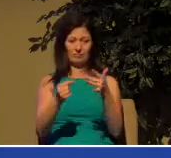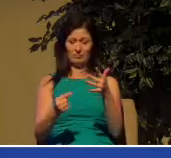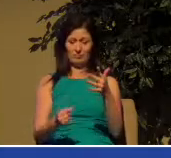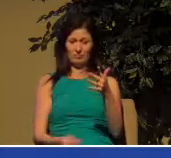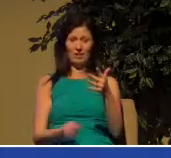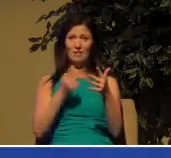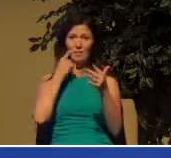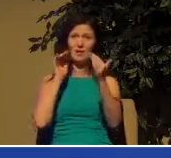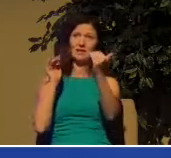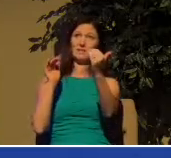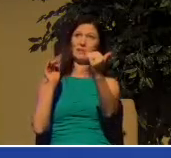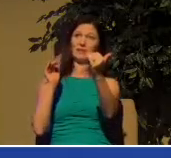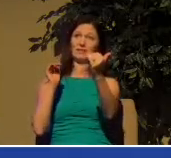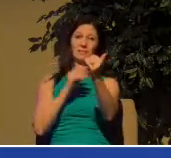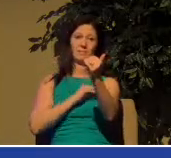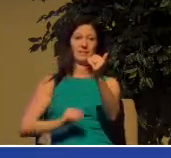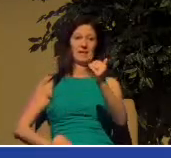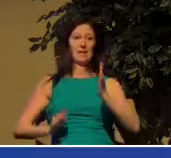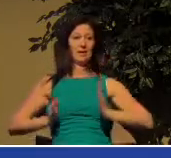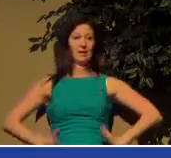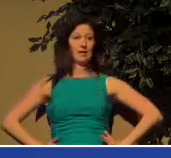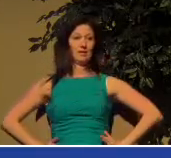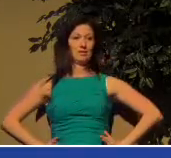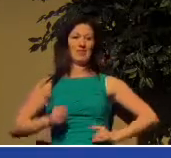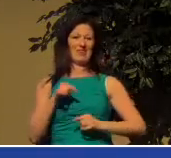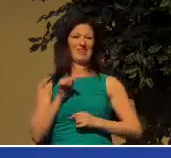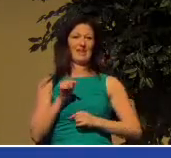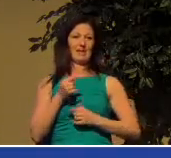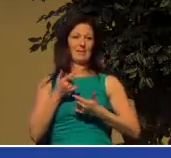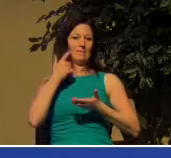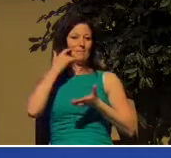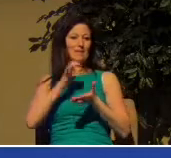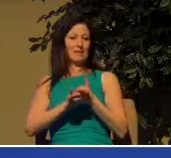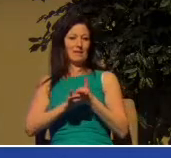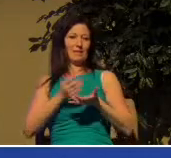the Messiah, which they believe is still to come.